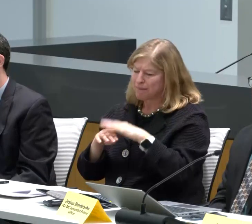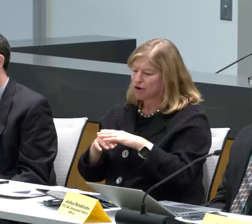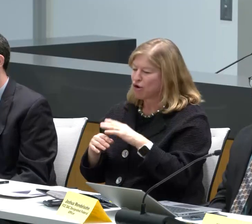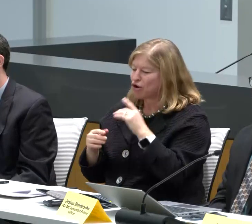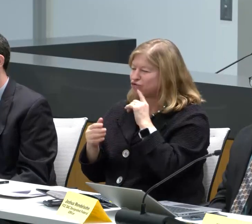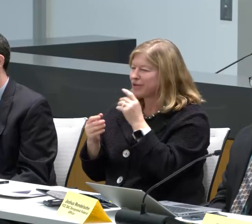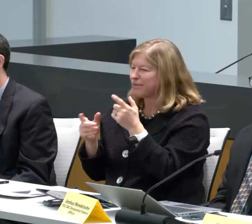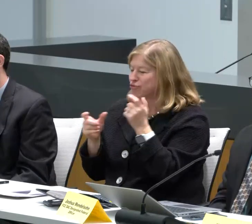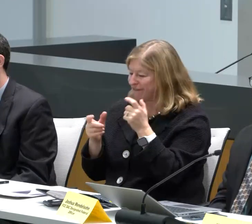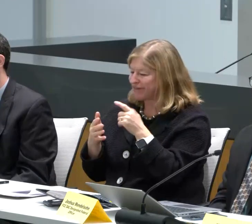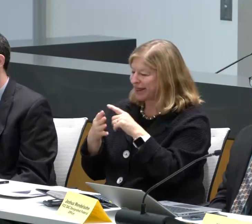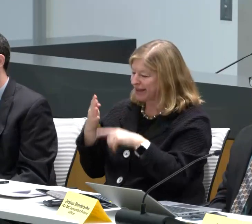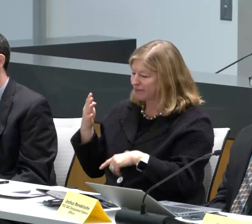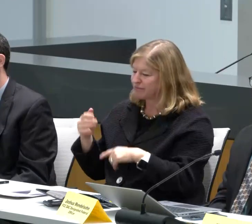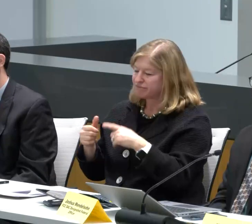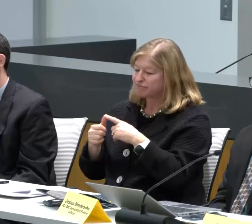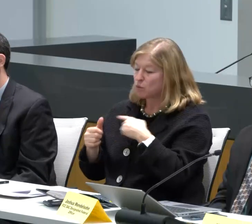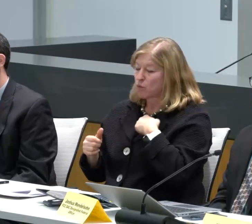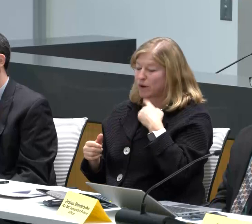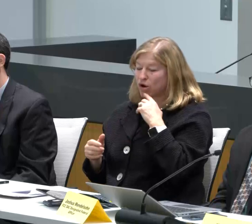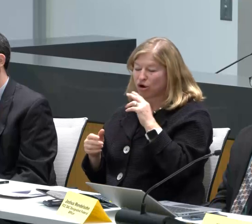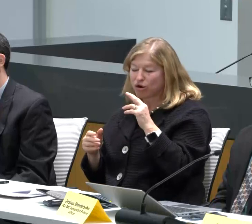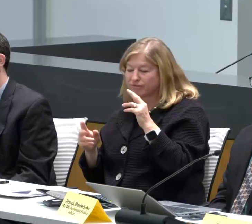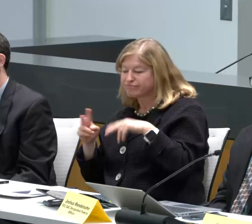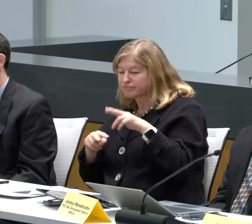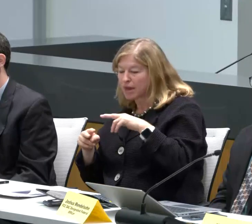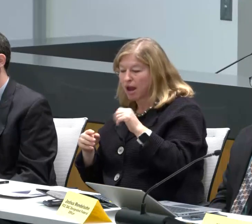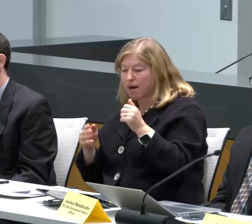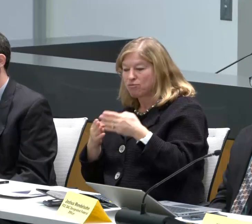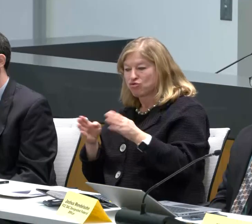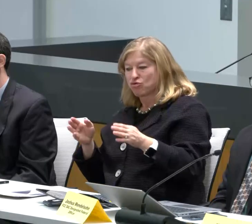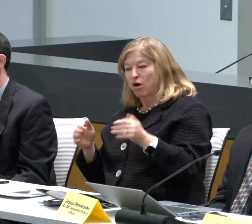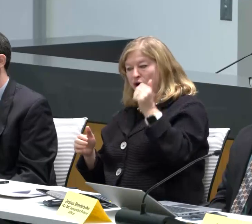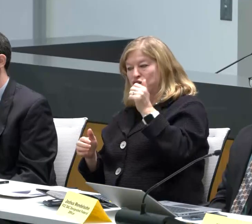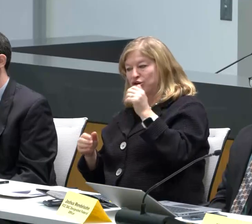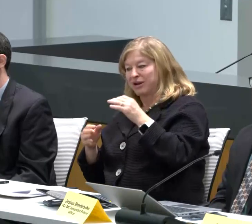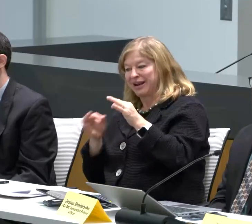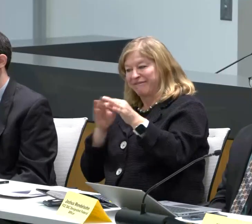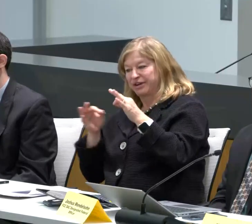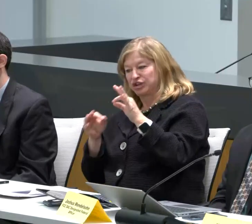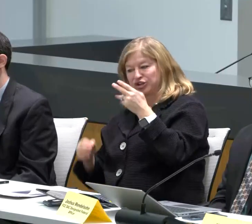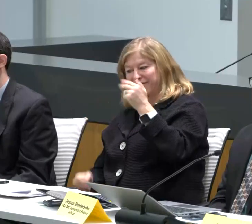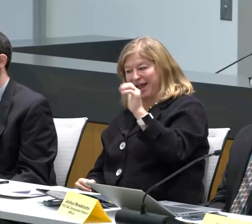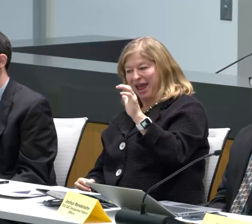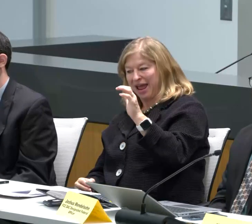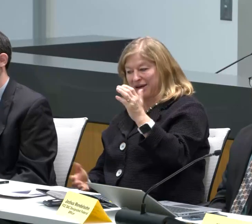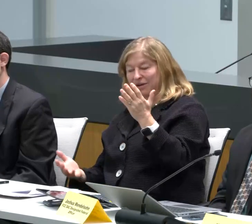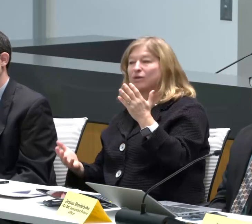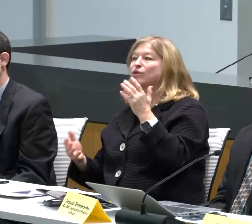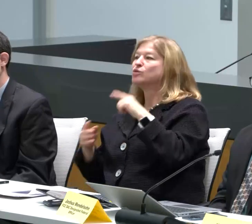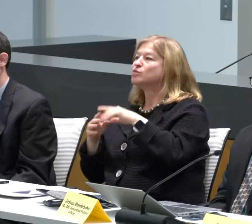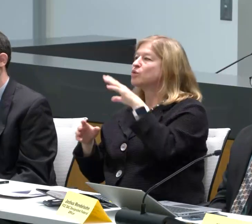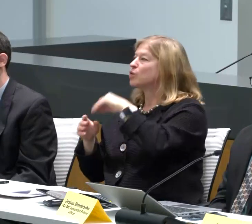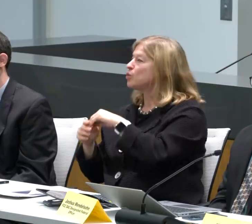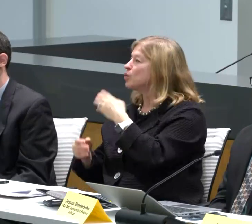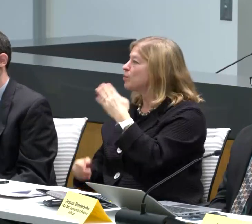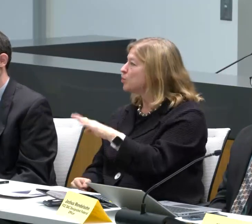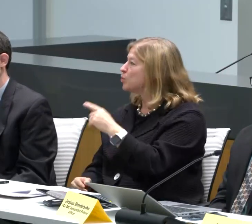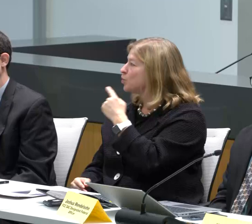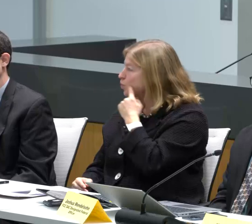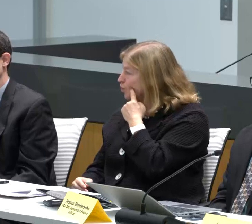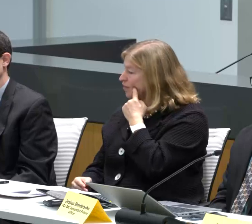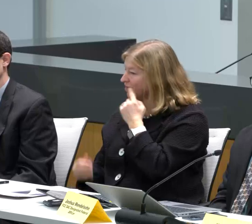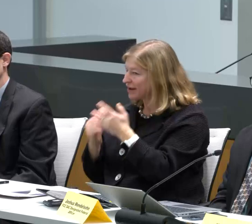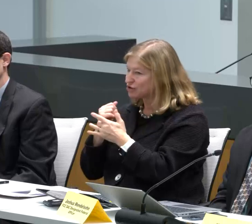comments. To this, we are seeking comments on, and I'll just share very briefly here, a broader definition of hearing